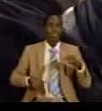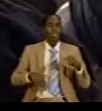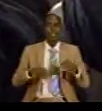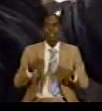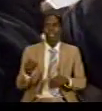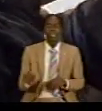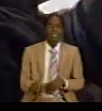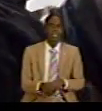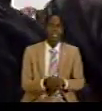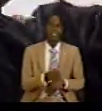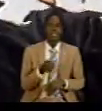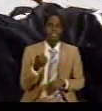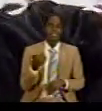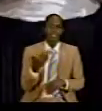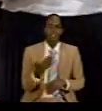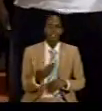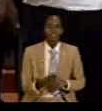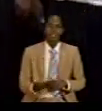more than